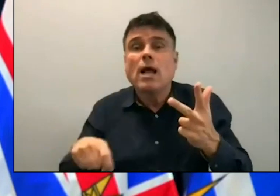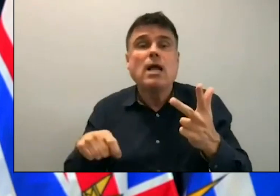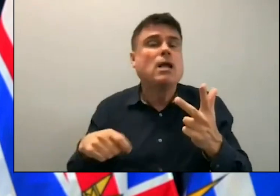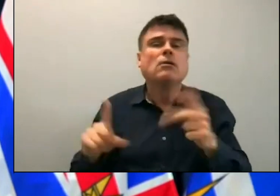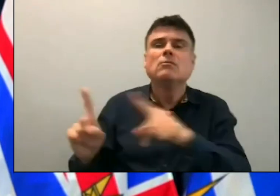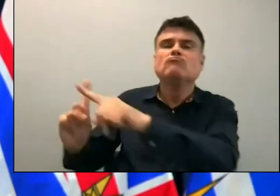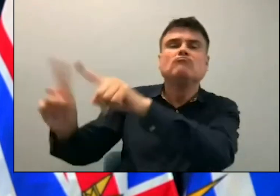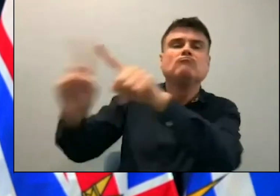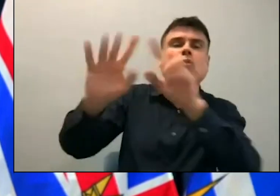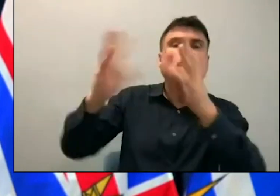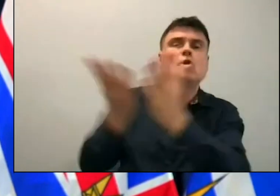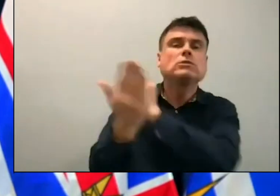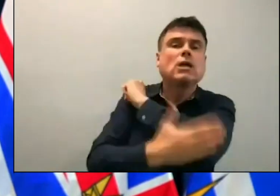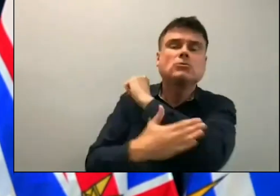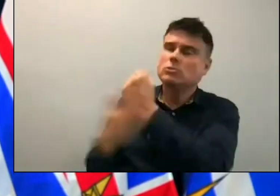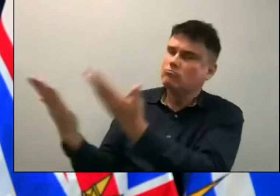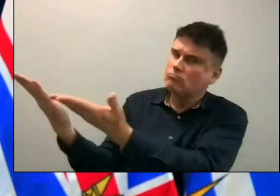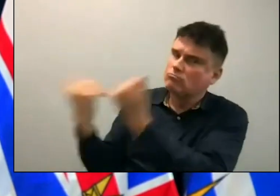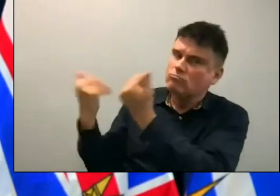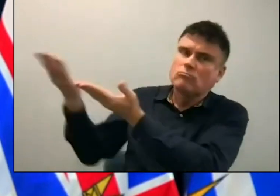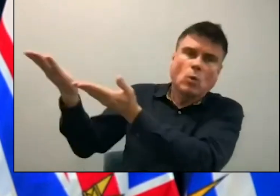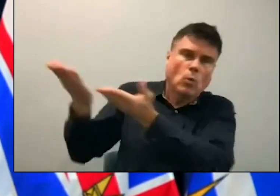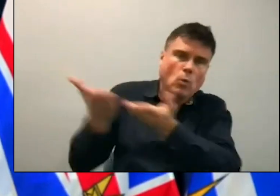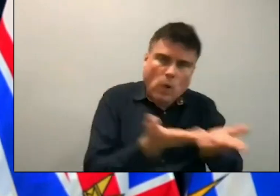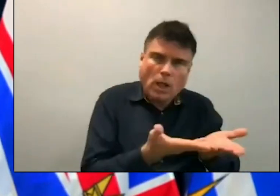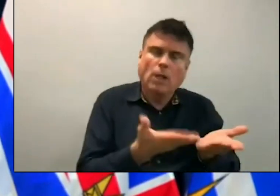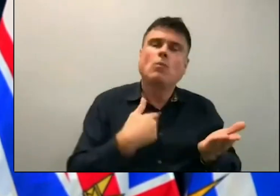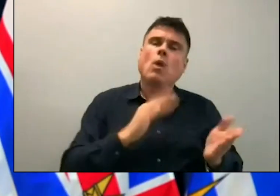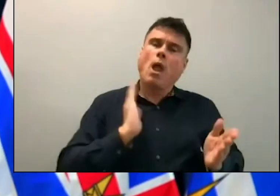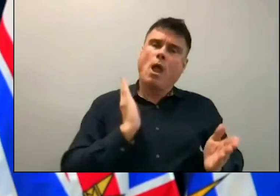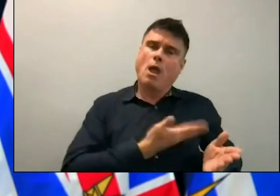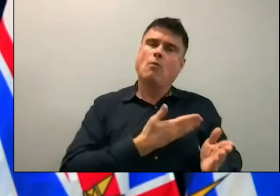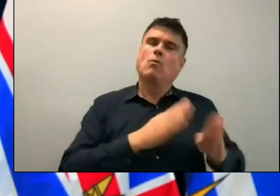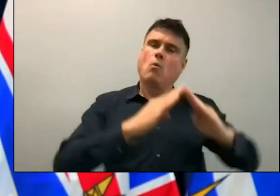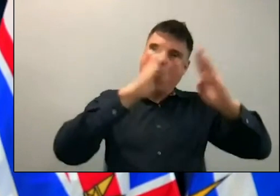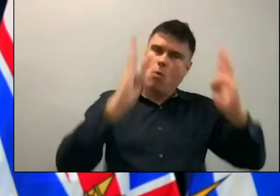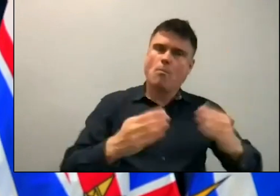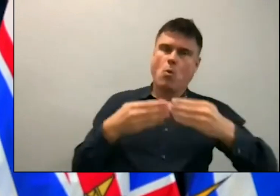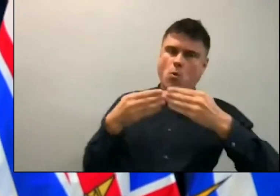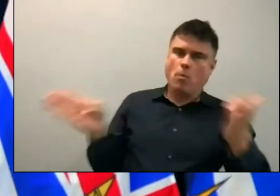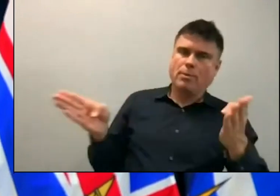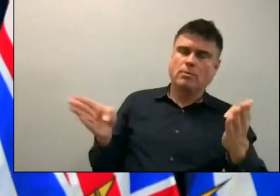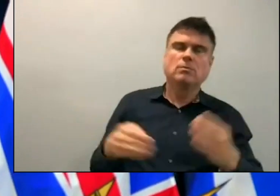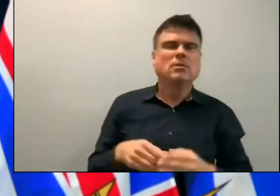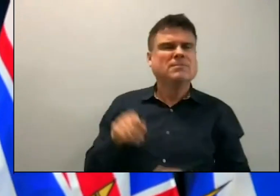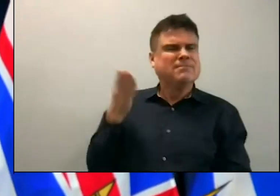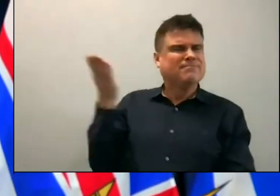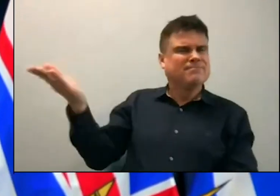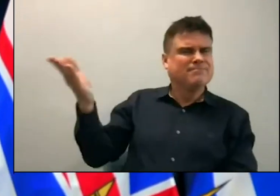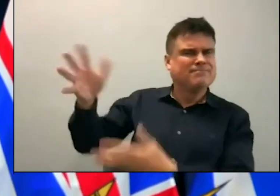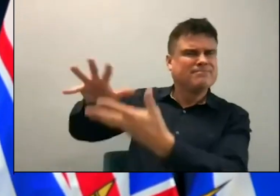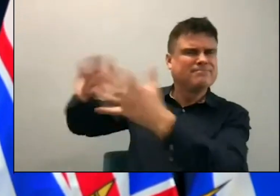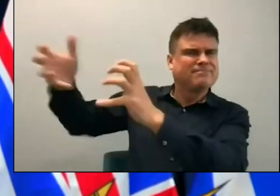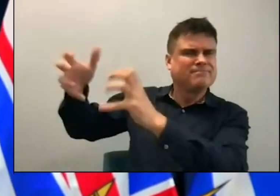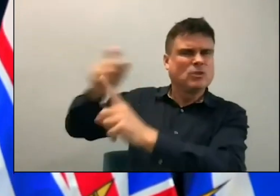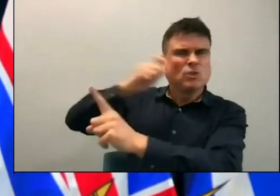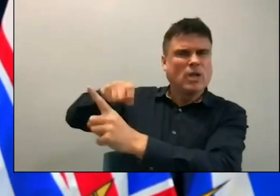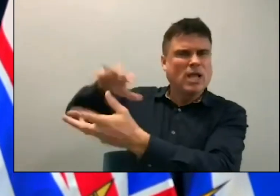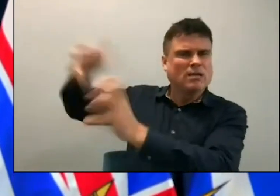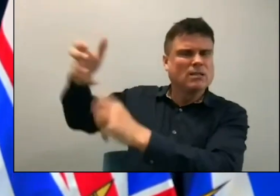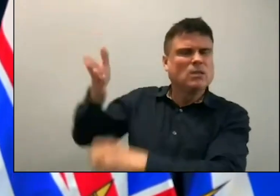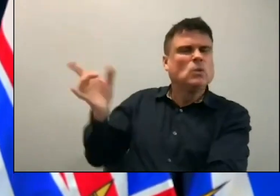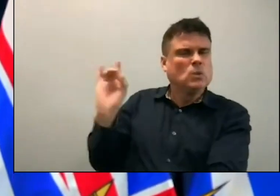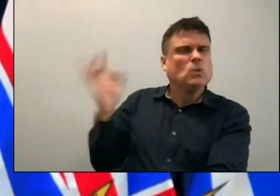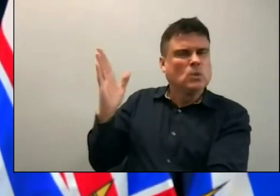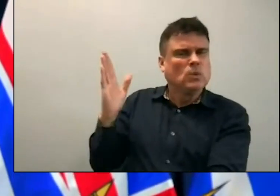hostile intrusions by nefarious governments that have put regular people at risk and displaced them from their homes and their livelihoods.